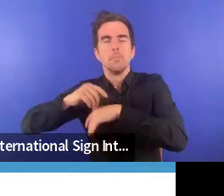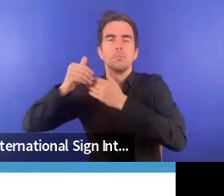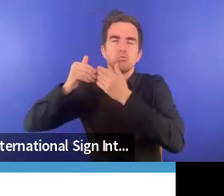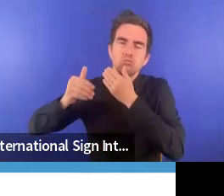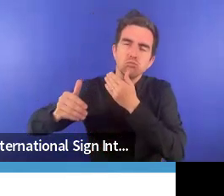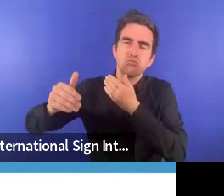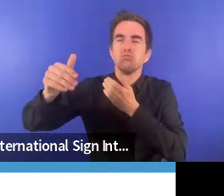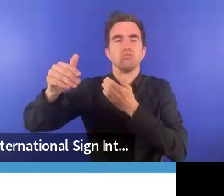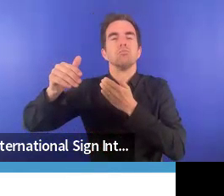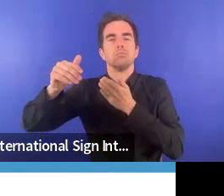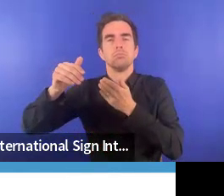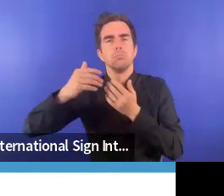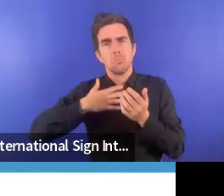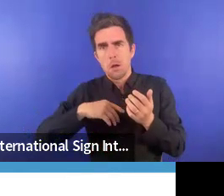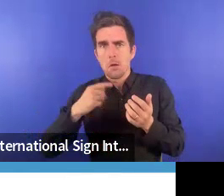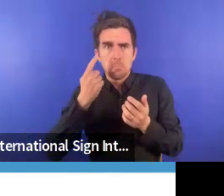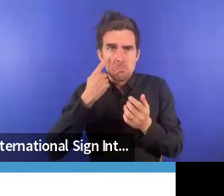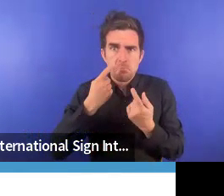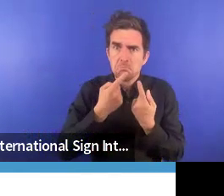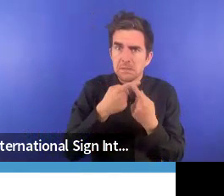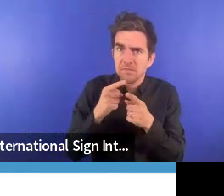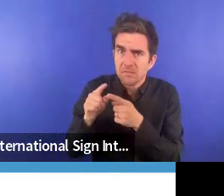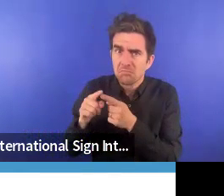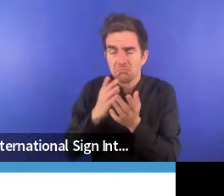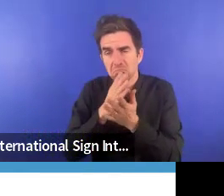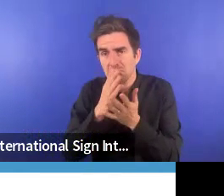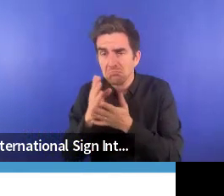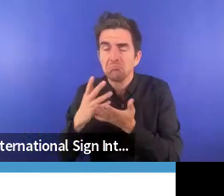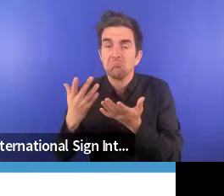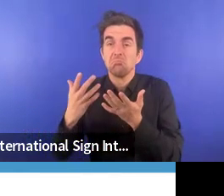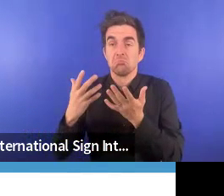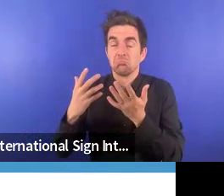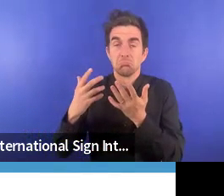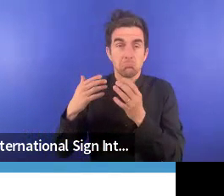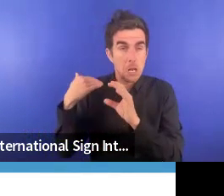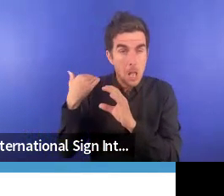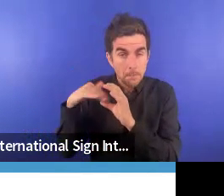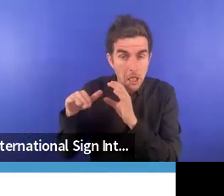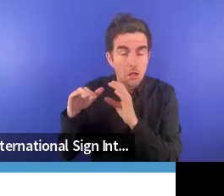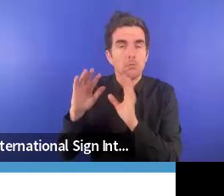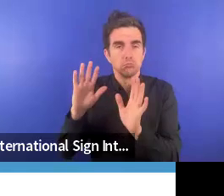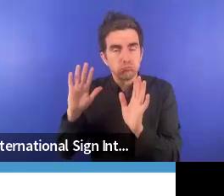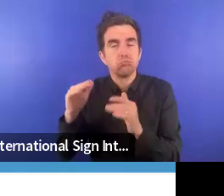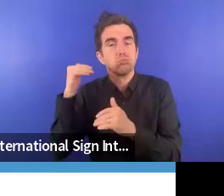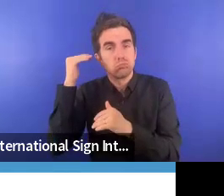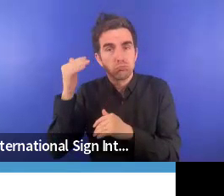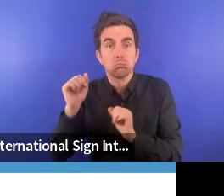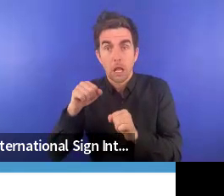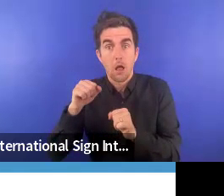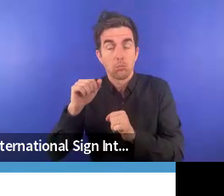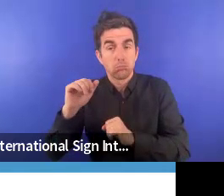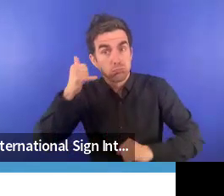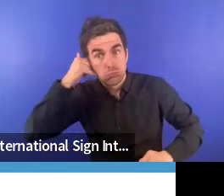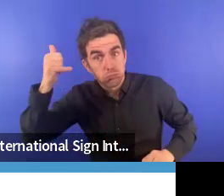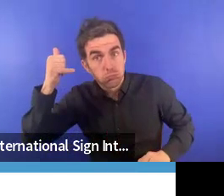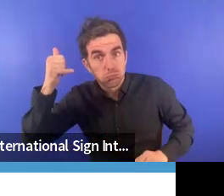phone call if you need to. You want to request, meeting with them. You want, if you can, use